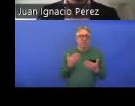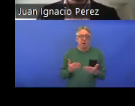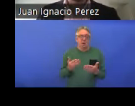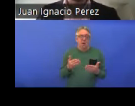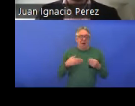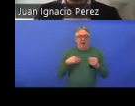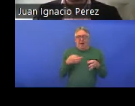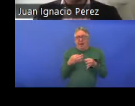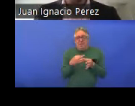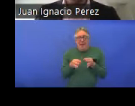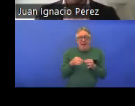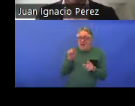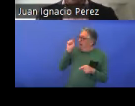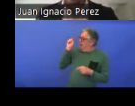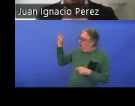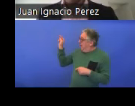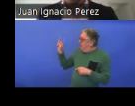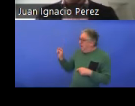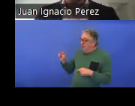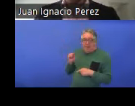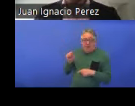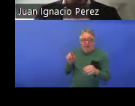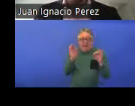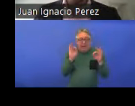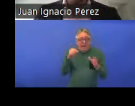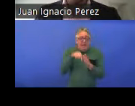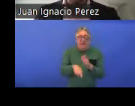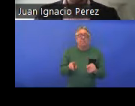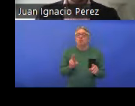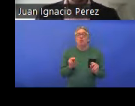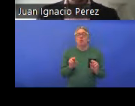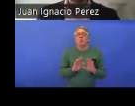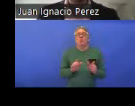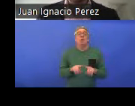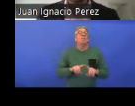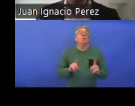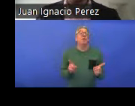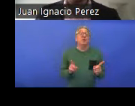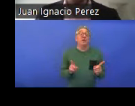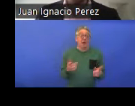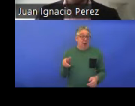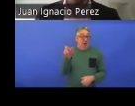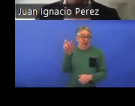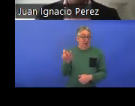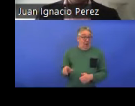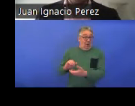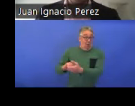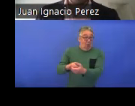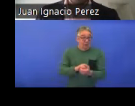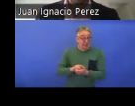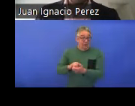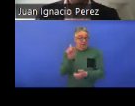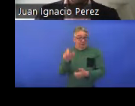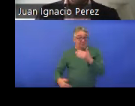very important for us to know that organizations of persons with disabilities and other civil society